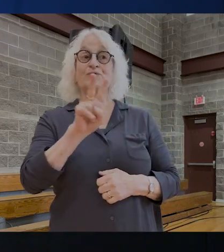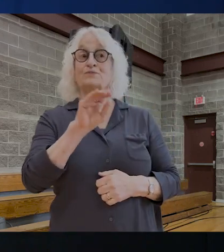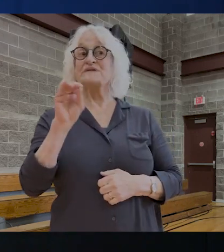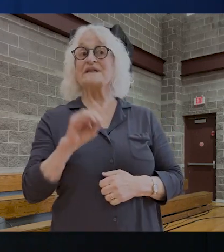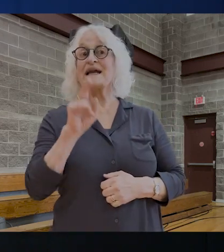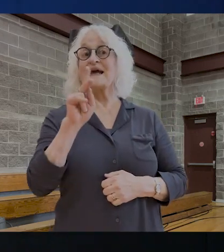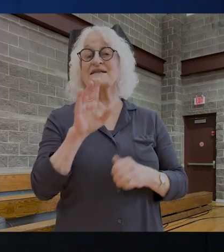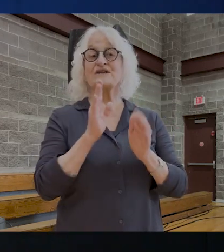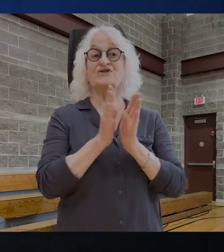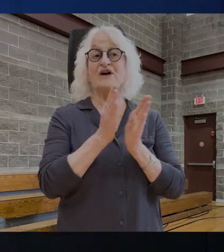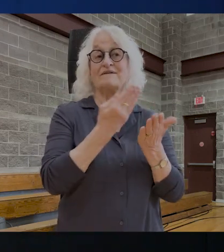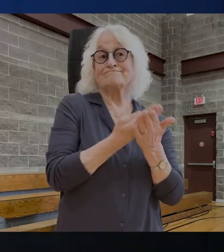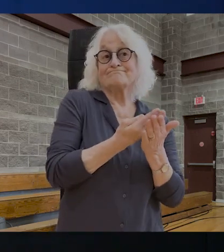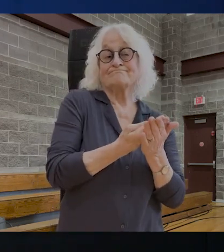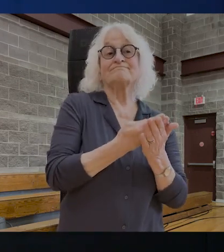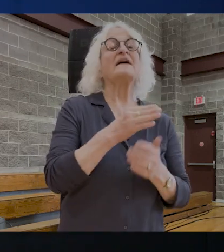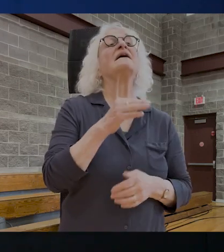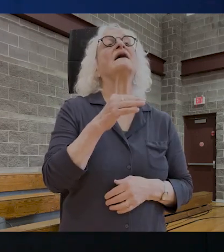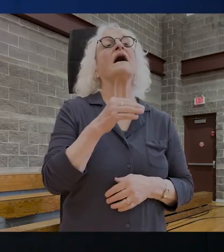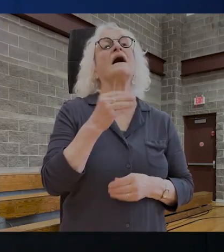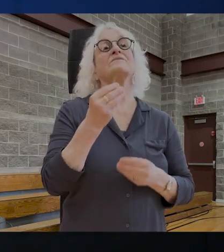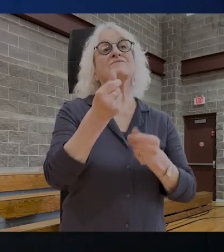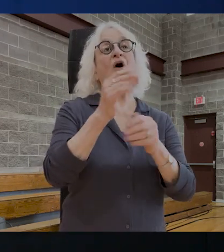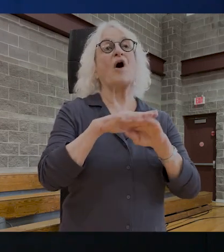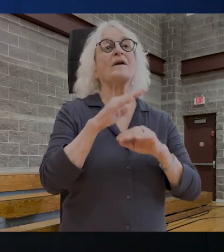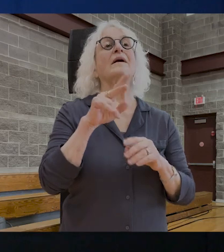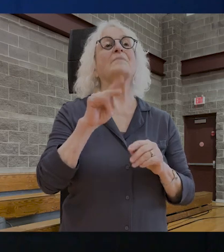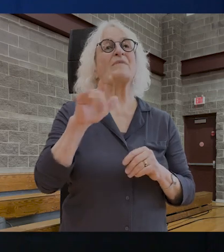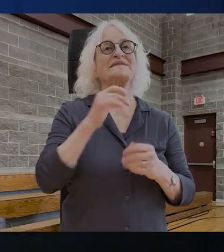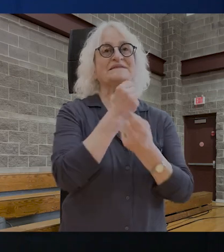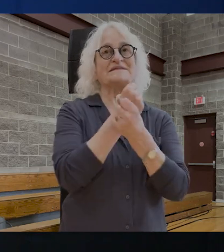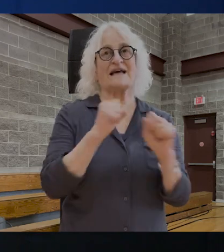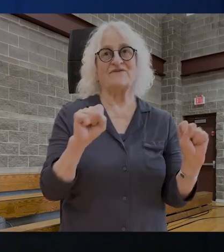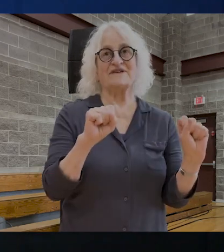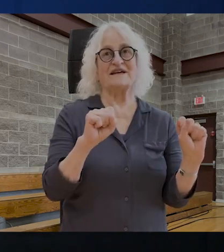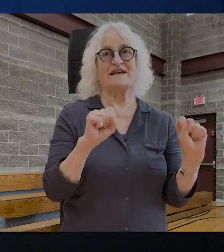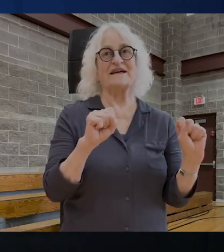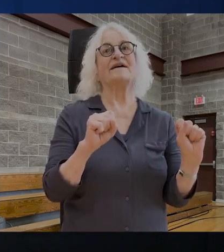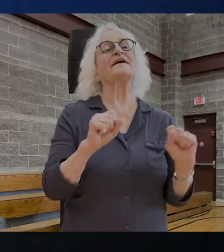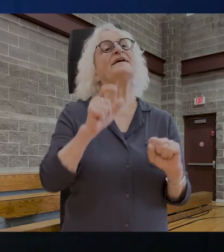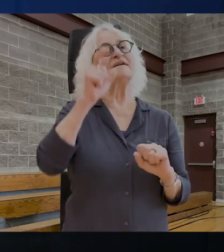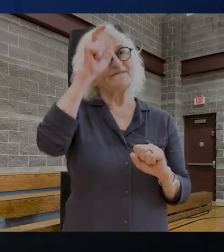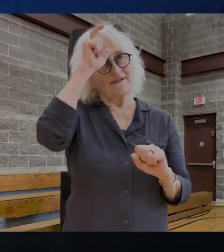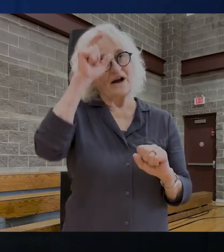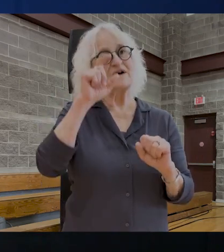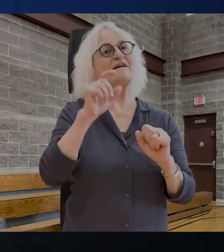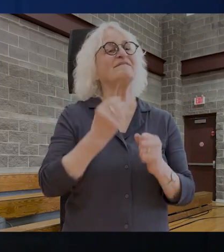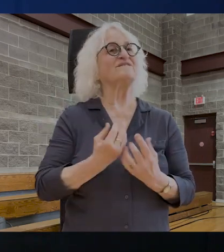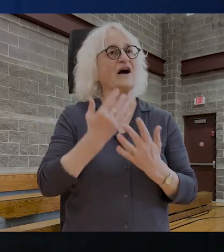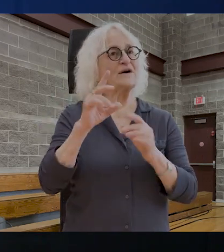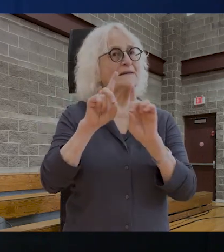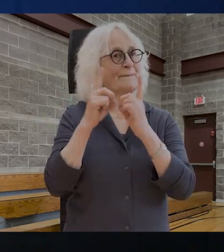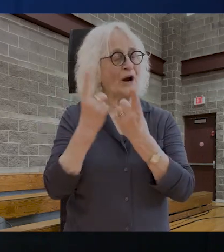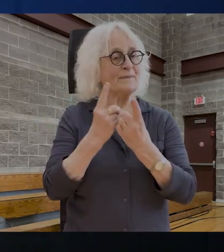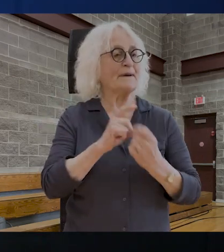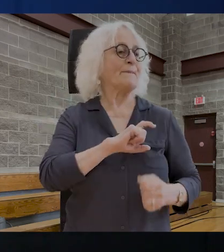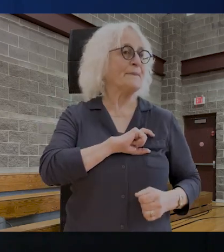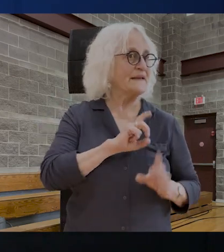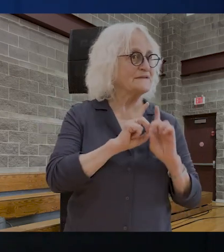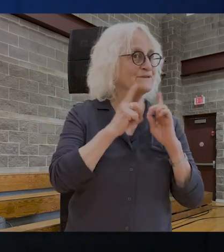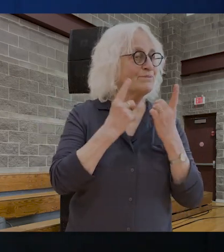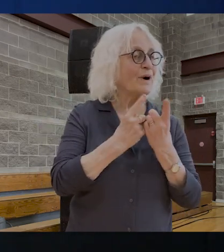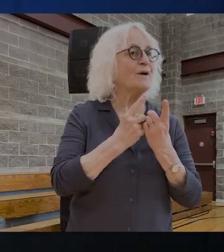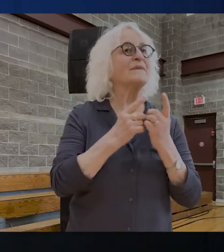Kansas City's general fund is spent on public safety. That is the fire department, that is the police